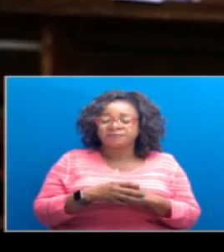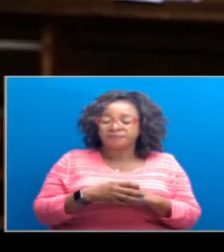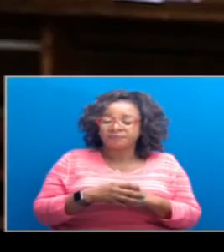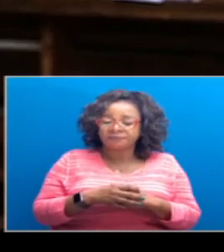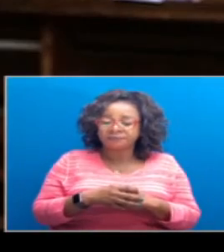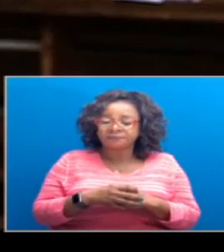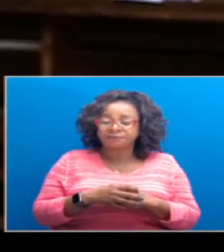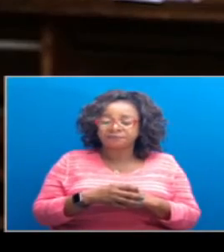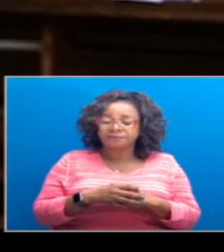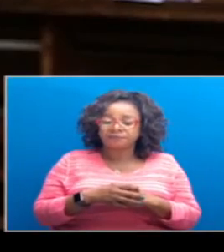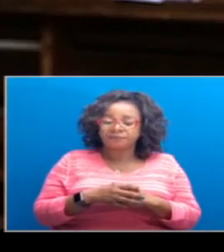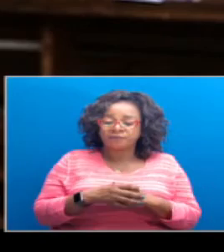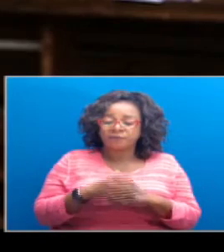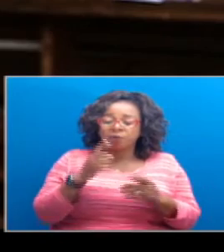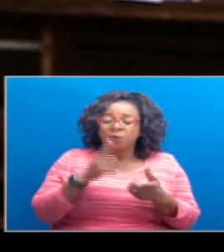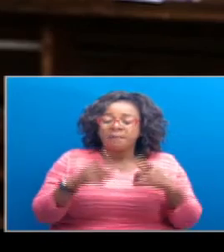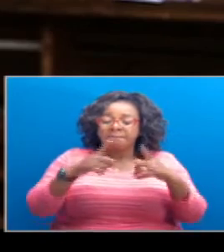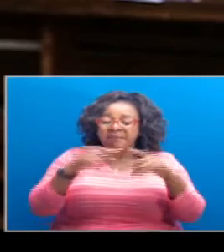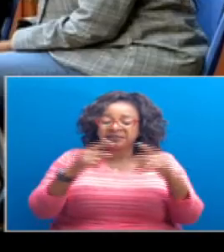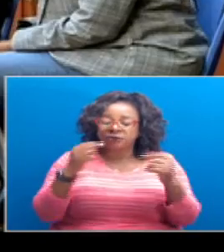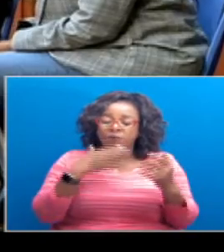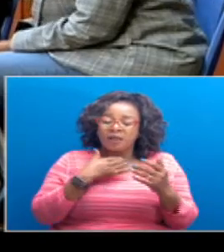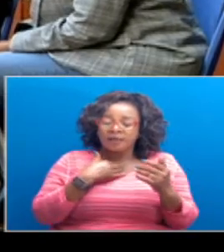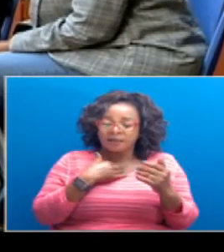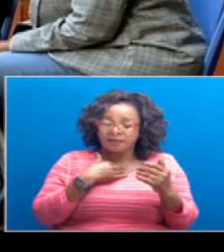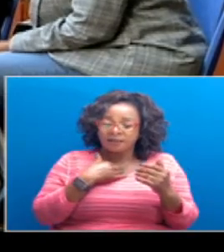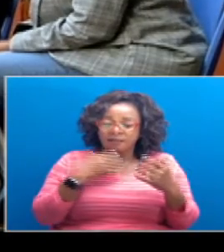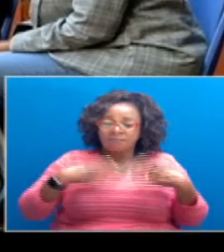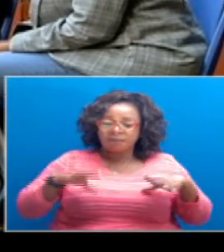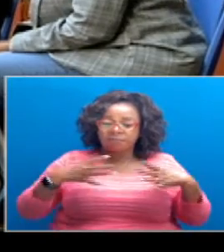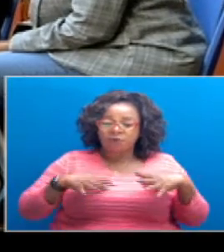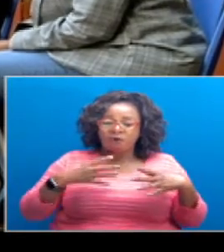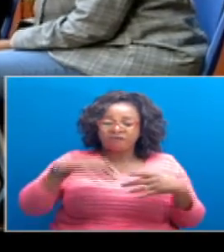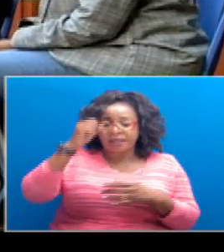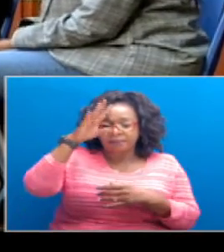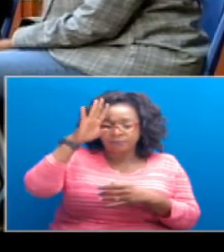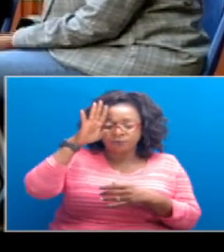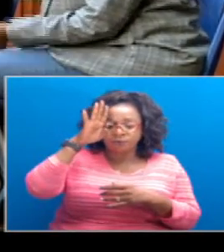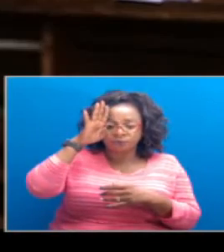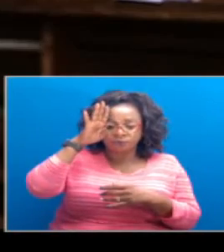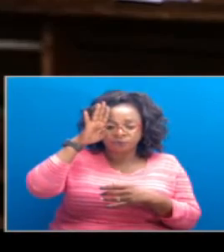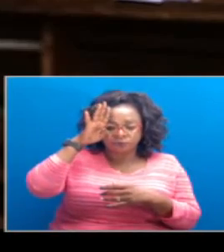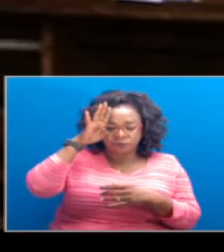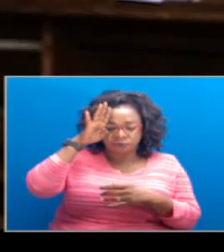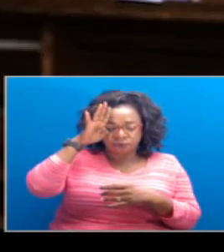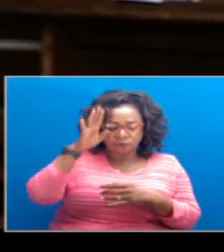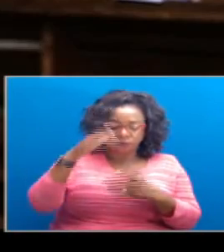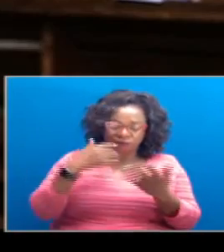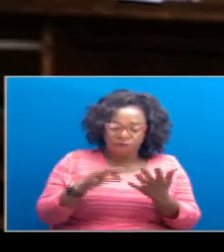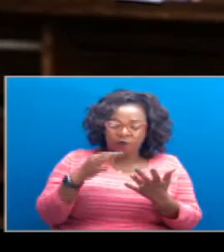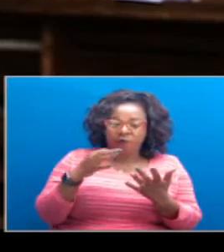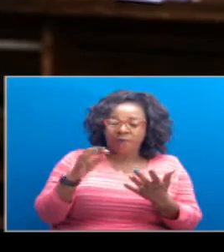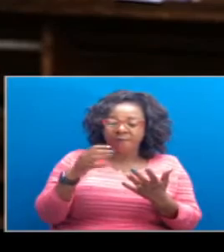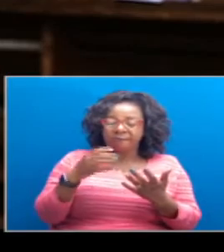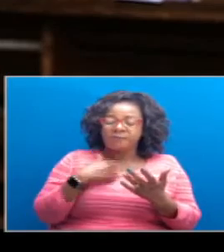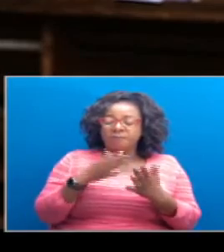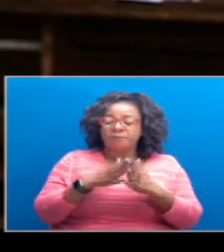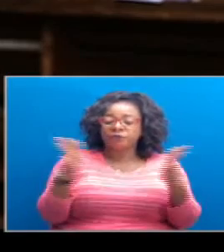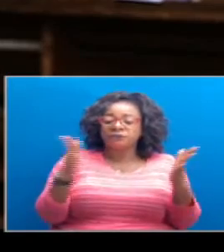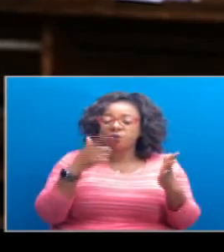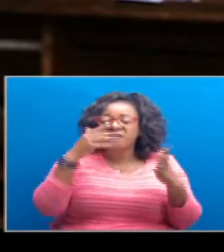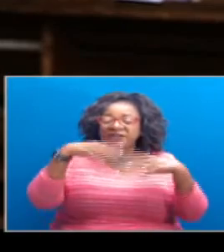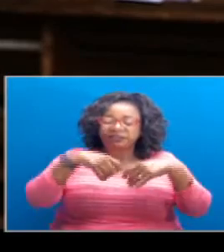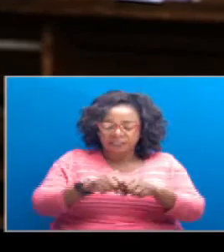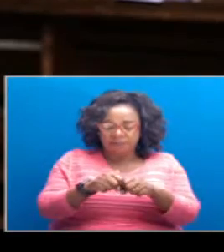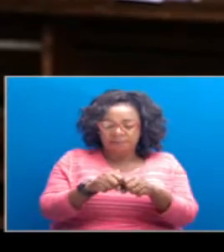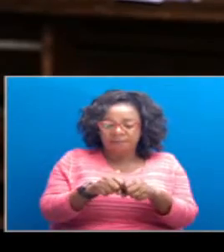to a close, what message would you like to leave the people of Kiambu with, Kenyans more broadly, and whoever takes up the